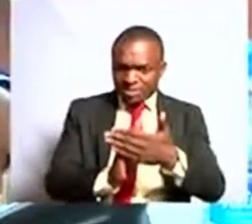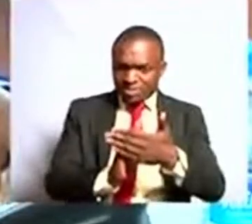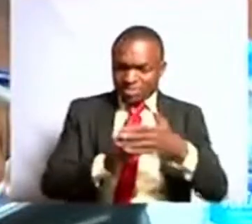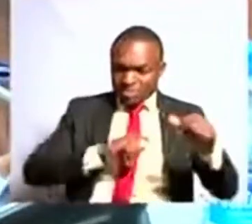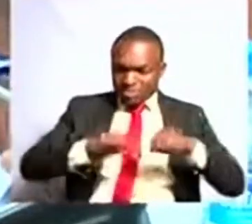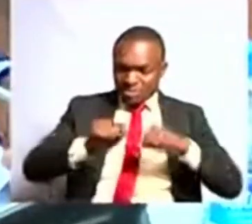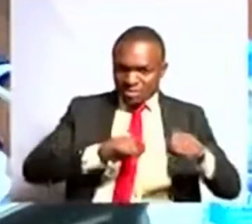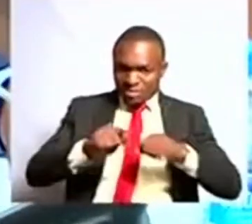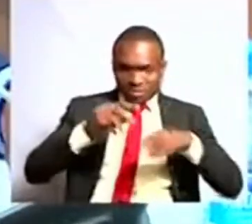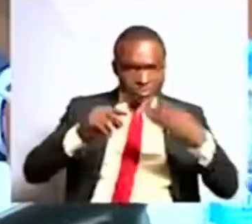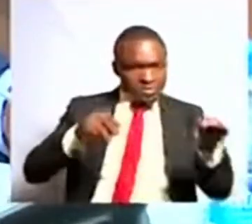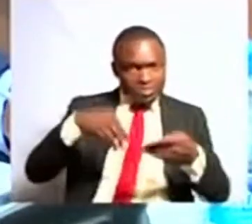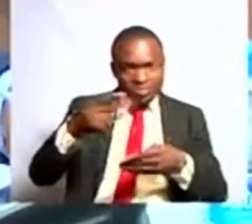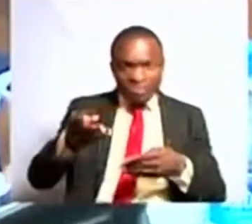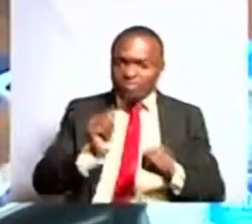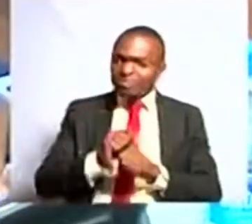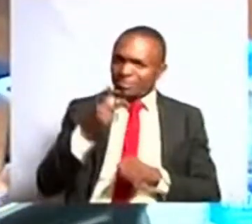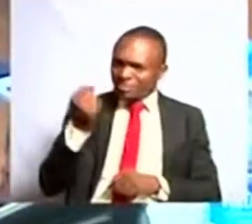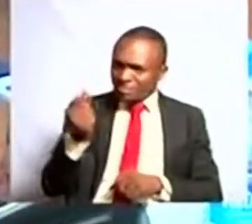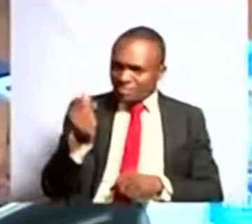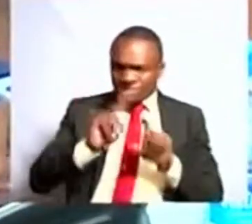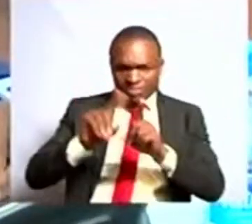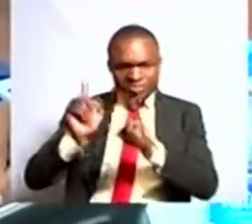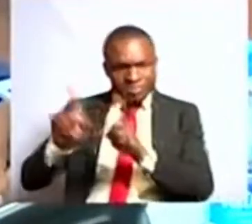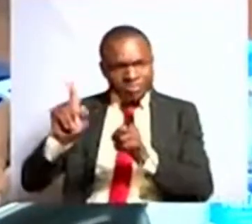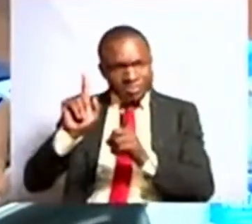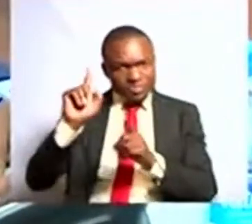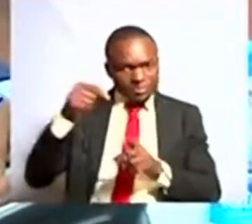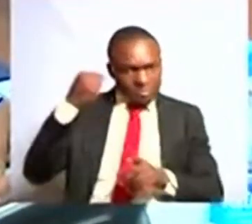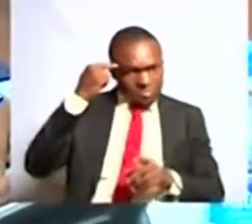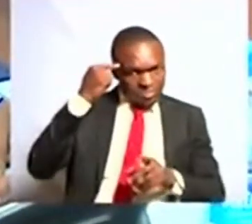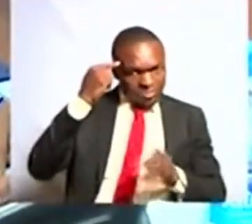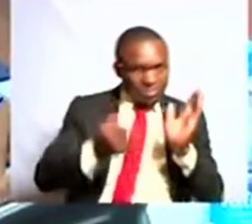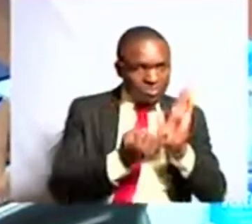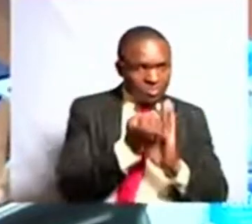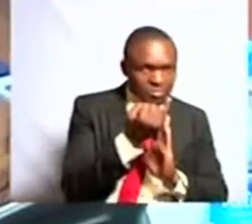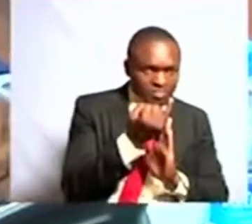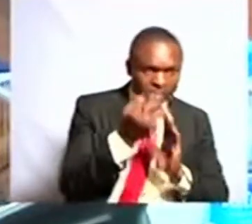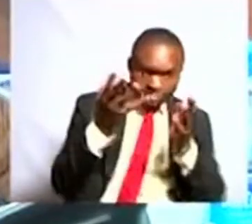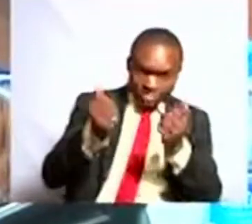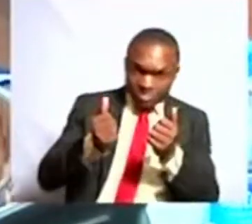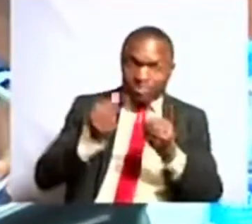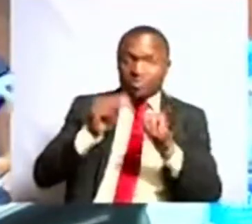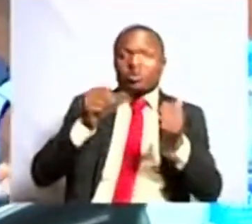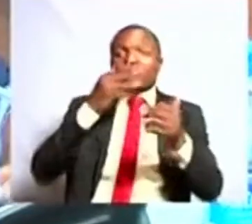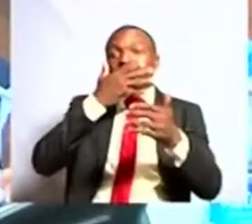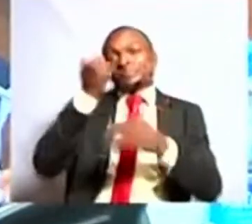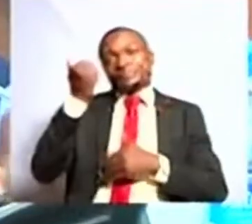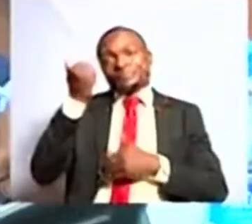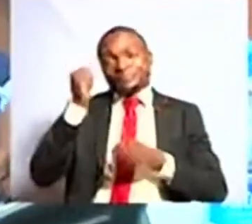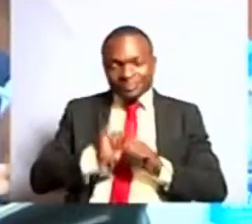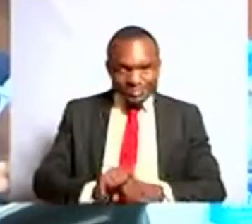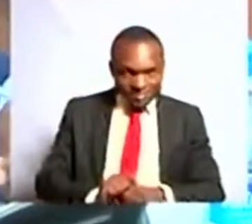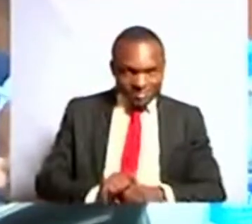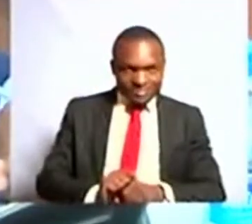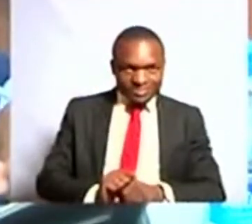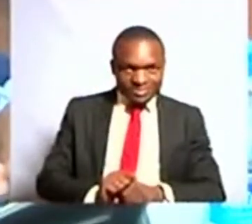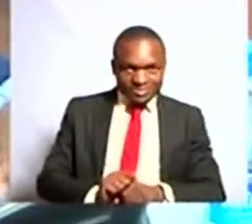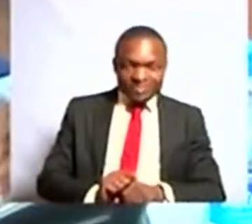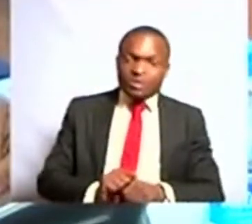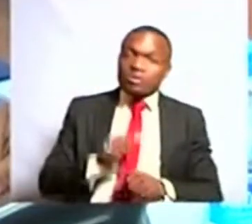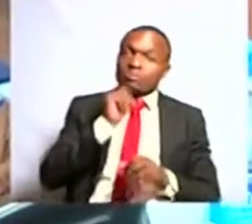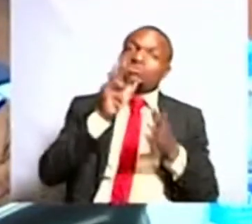appropriation or the spending of resources in various government entities. So I wish you all the best. And